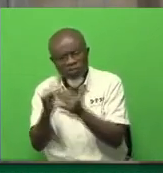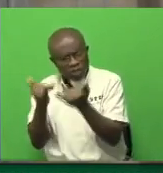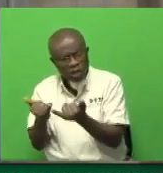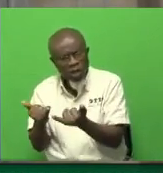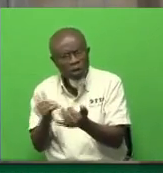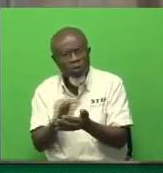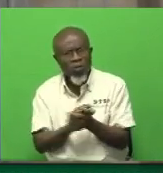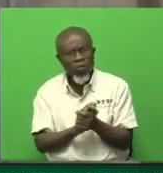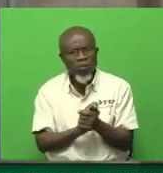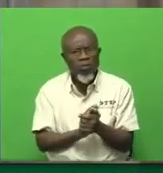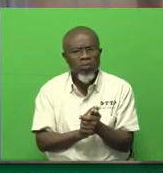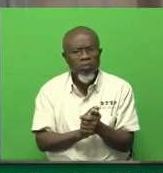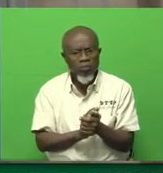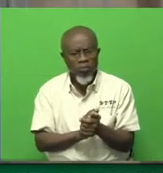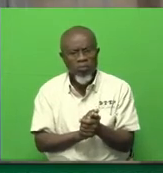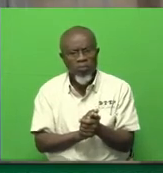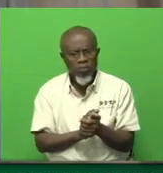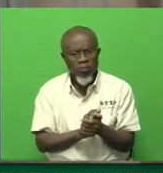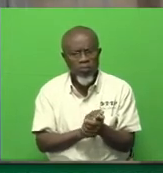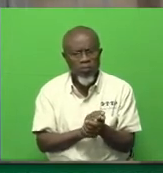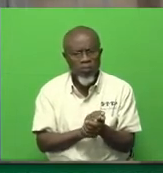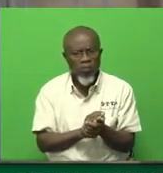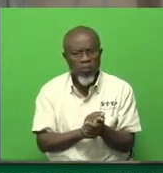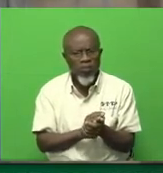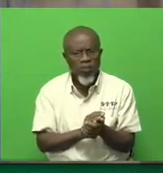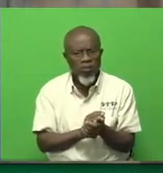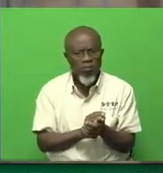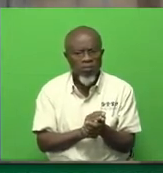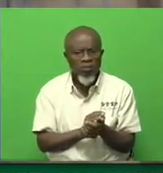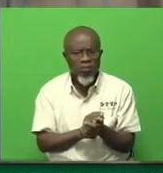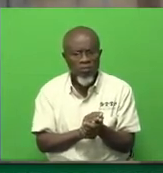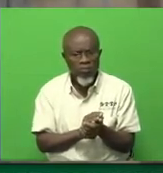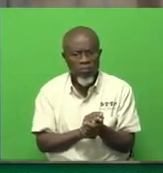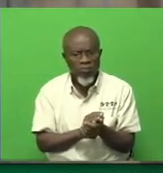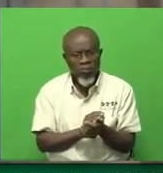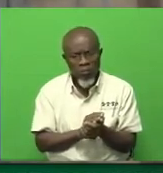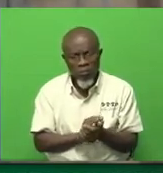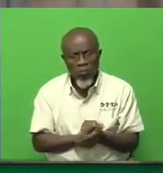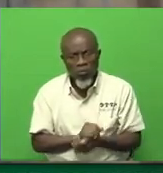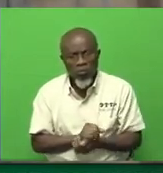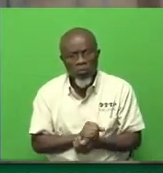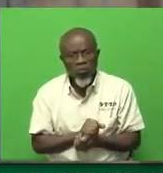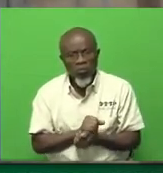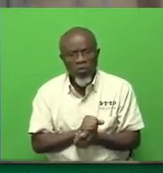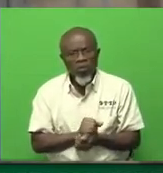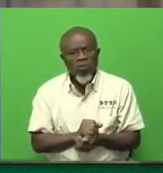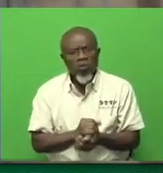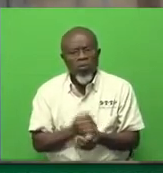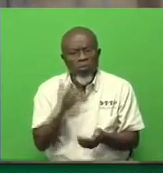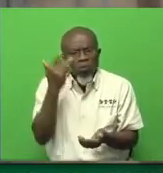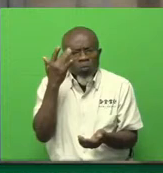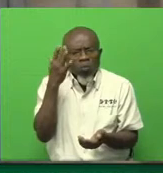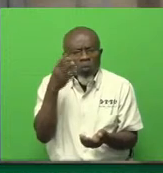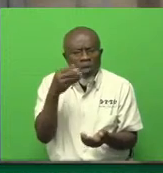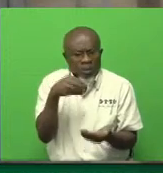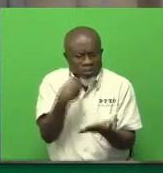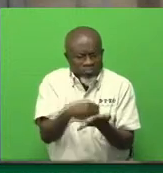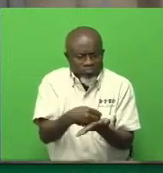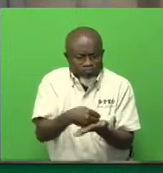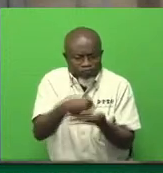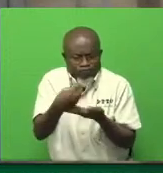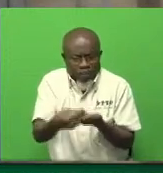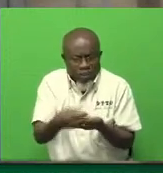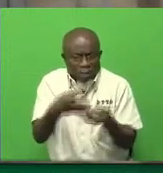100 percent of vaccinated persons who take it what is the point of spelling spending billions of dollars on Hospital